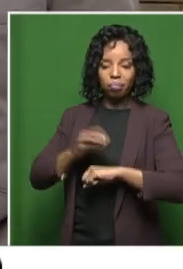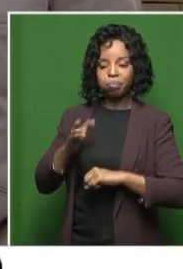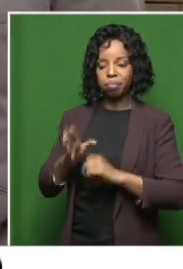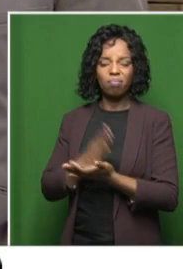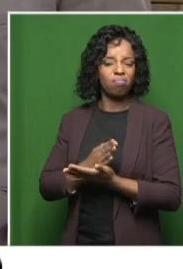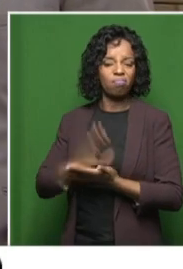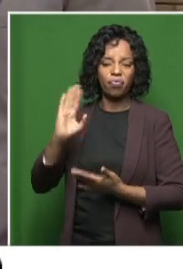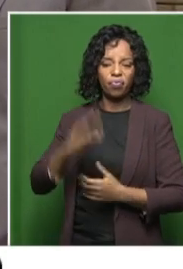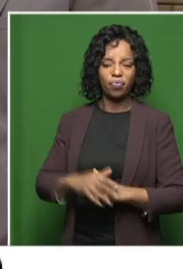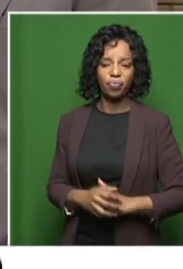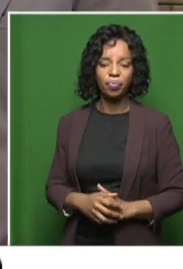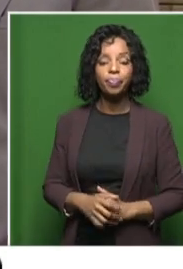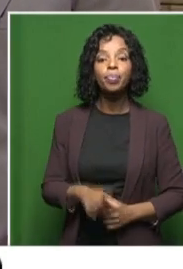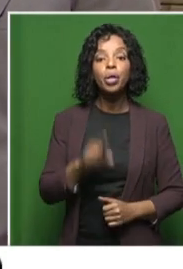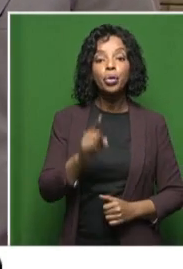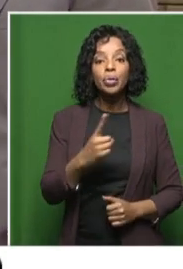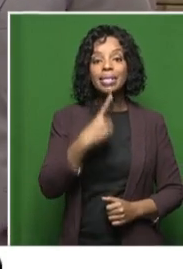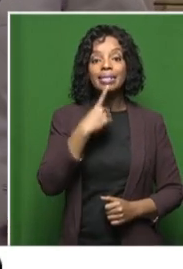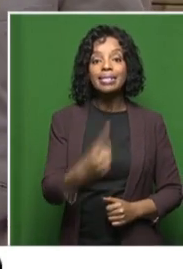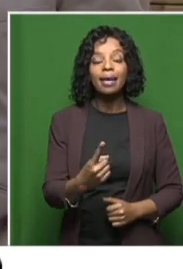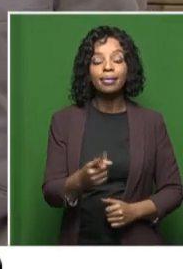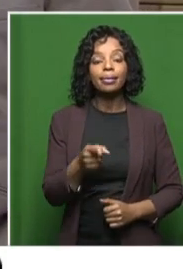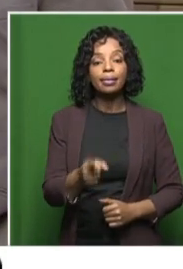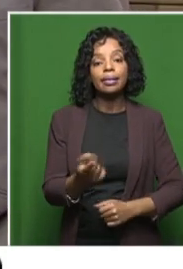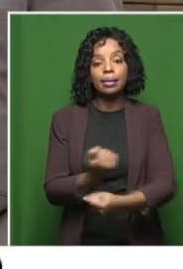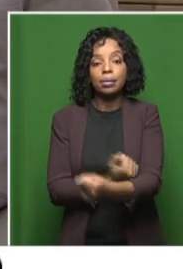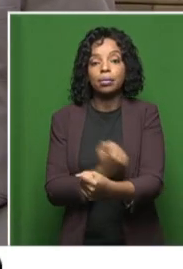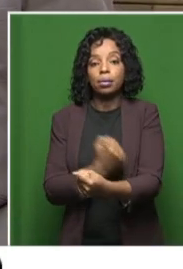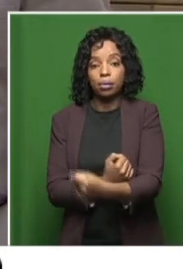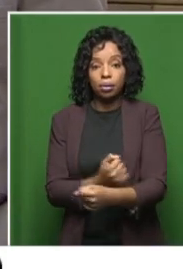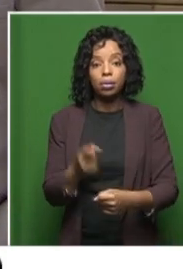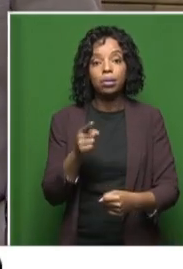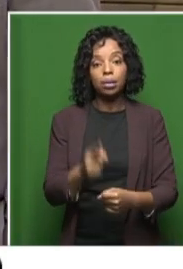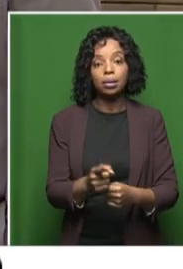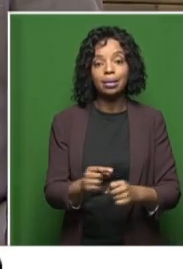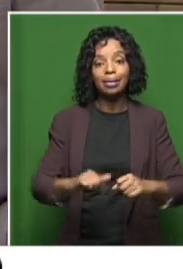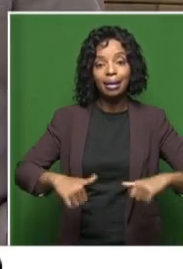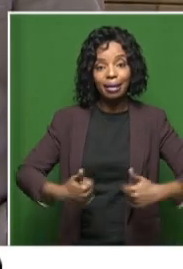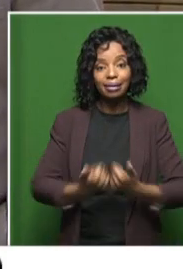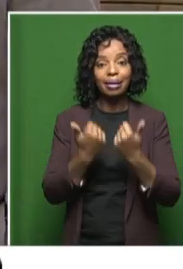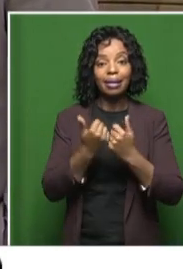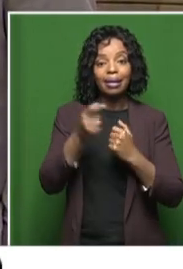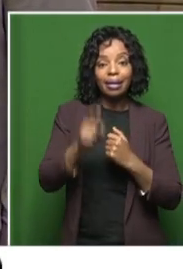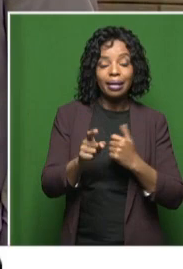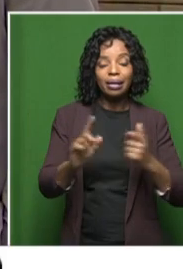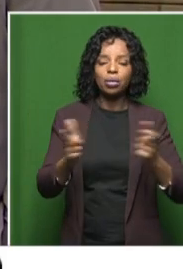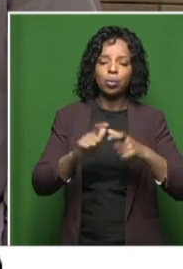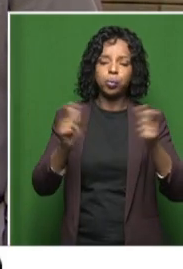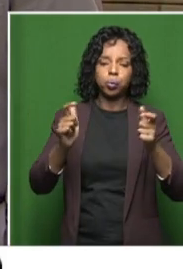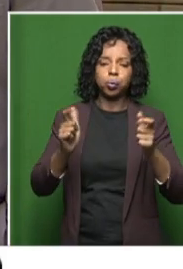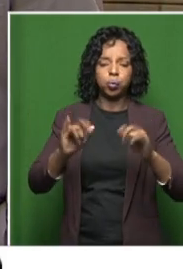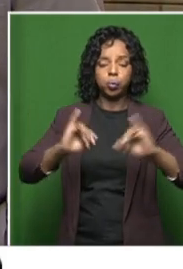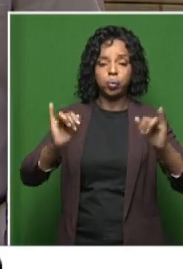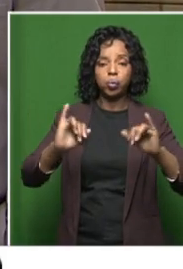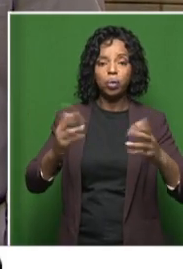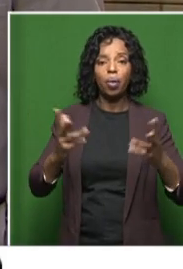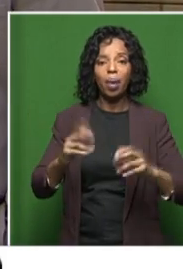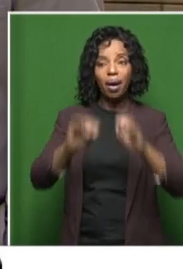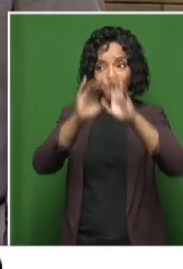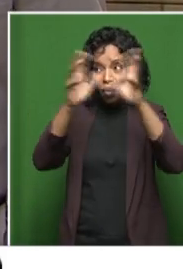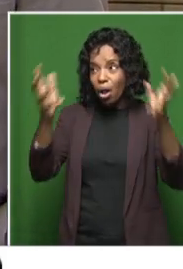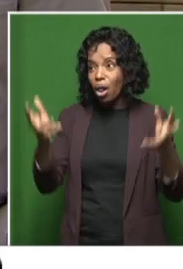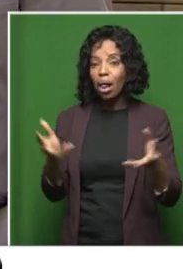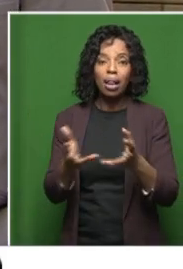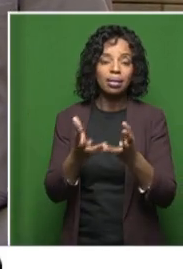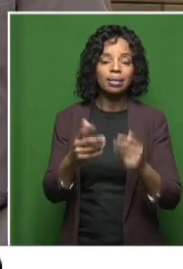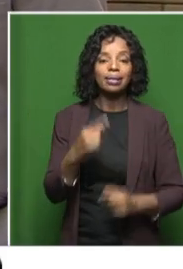and substance abuse and drugs, it's a prevalent issue throughout the entire world, particularly within the African continent, as we see of late. You look at